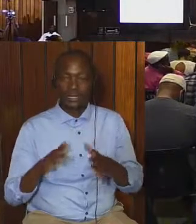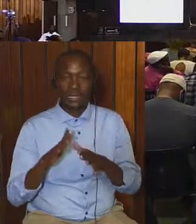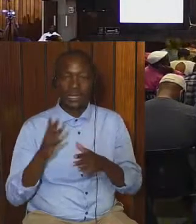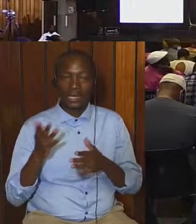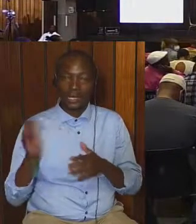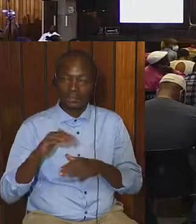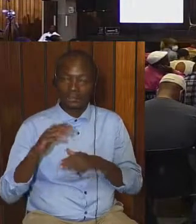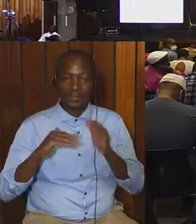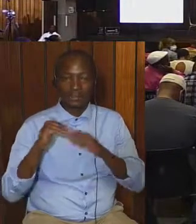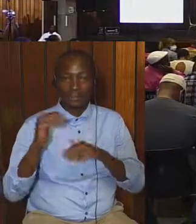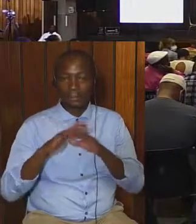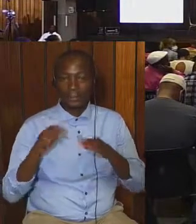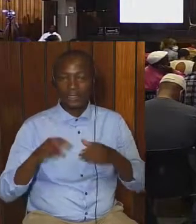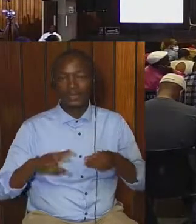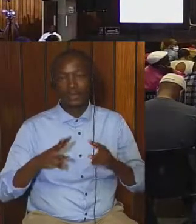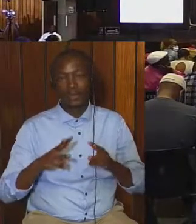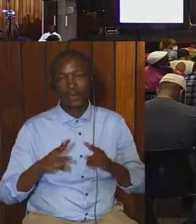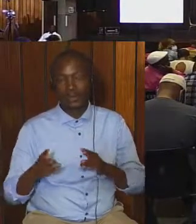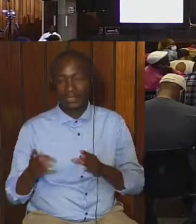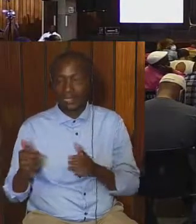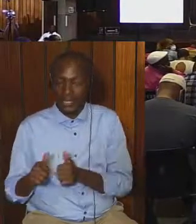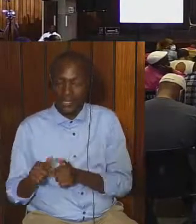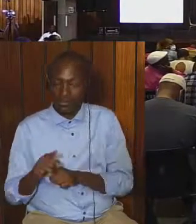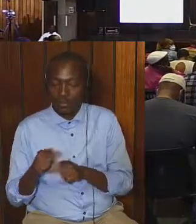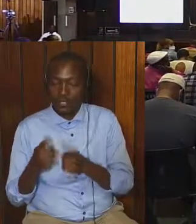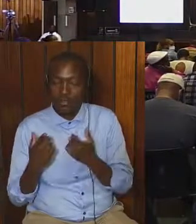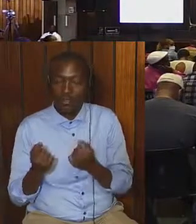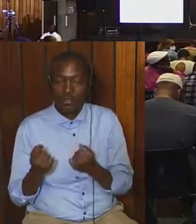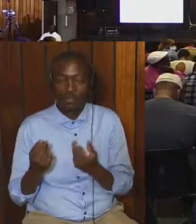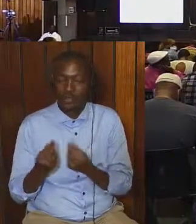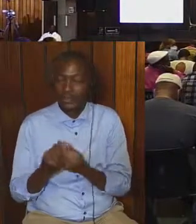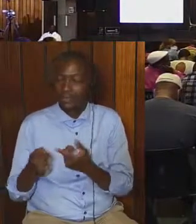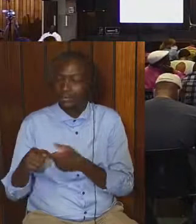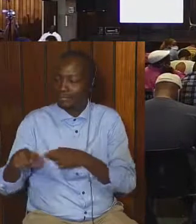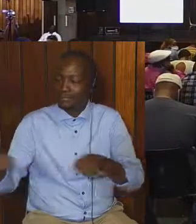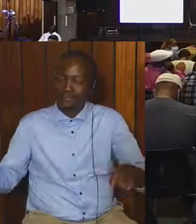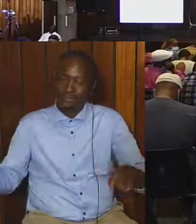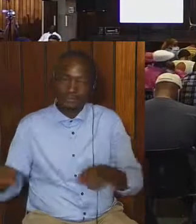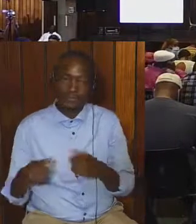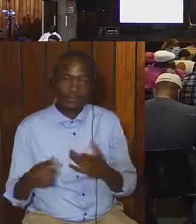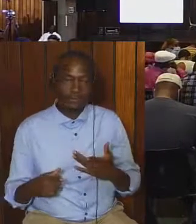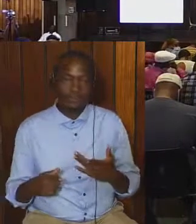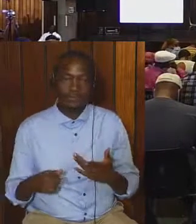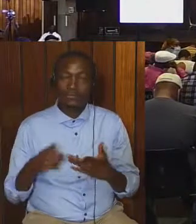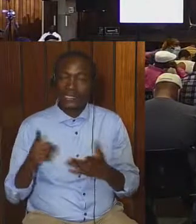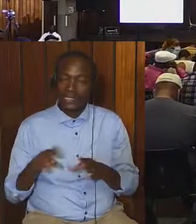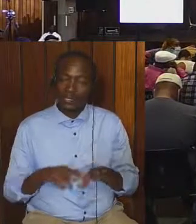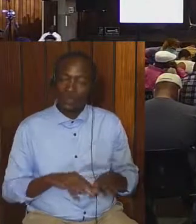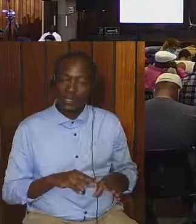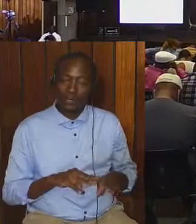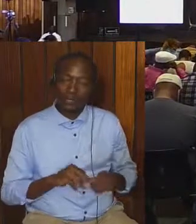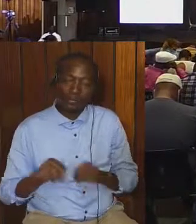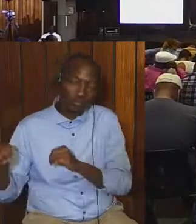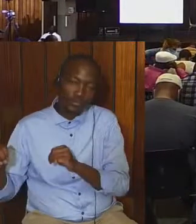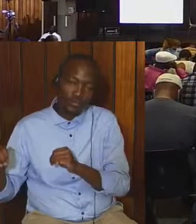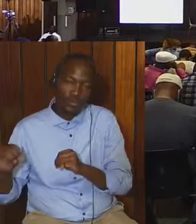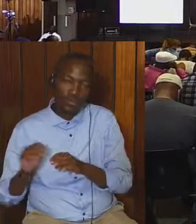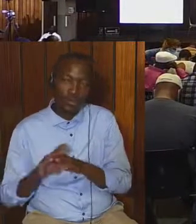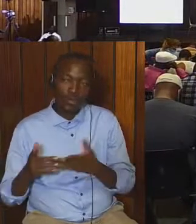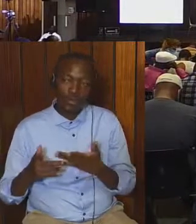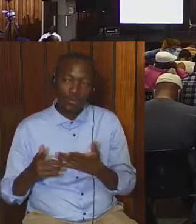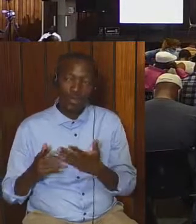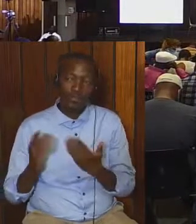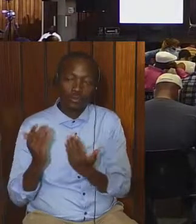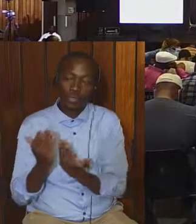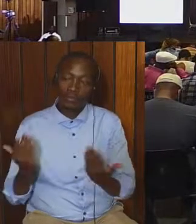the road next to them. What are you going to do with them? Are they going to be moved, or are you going to put the